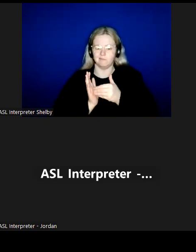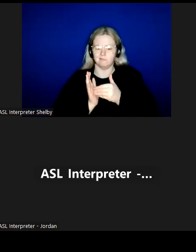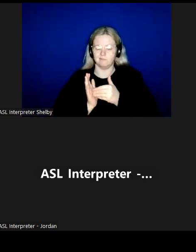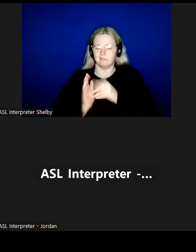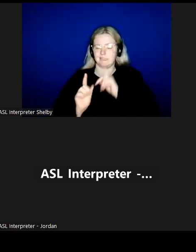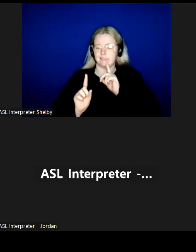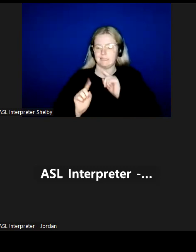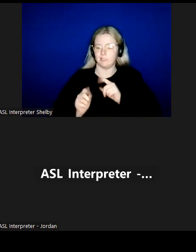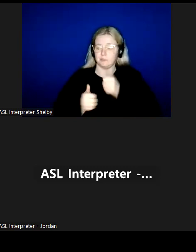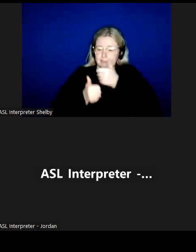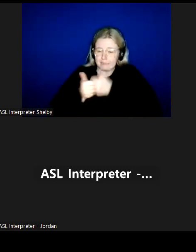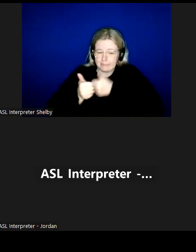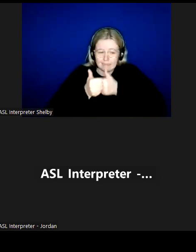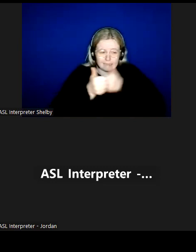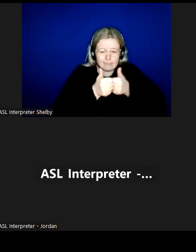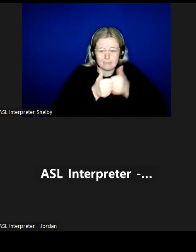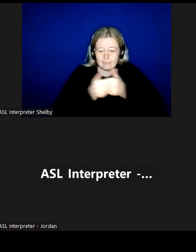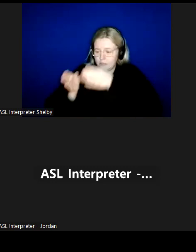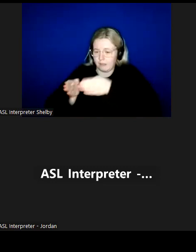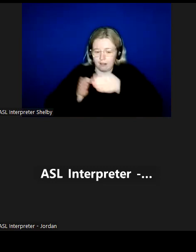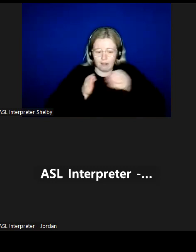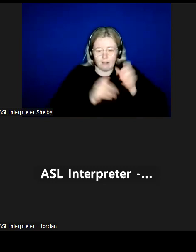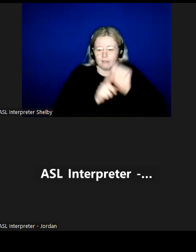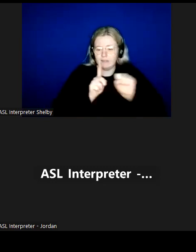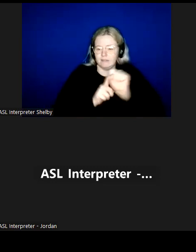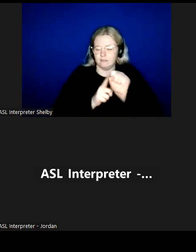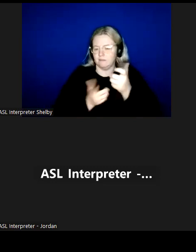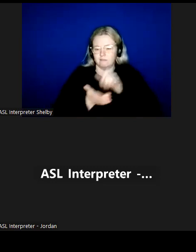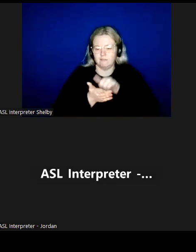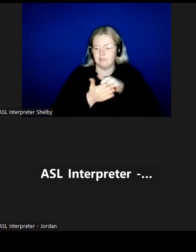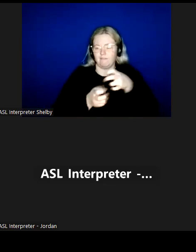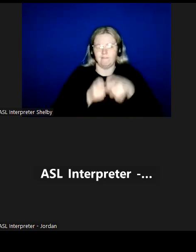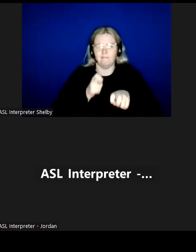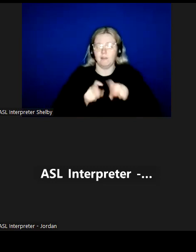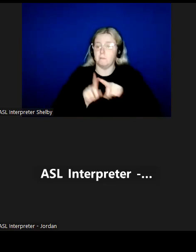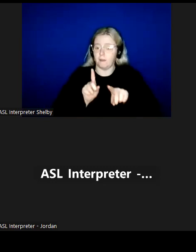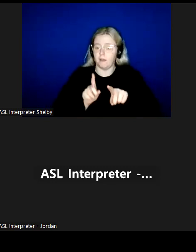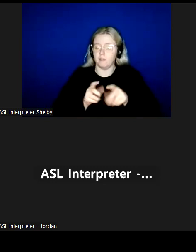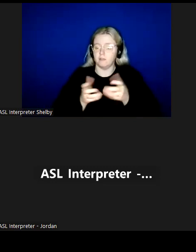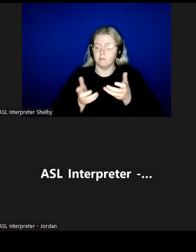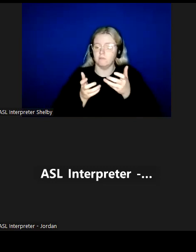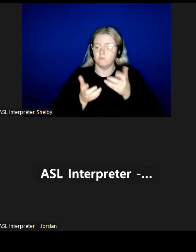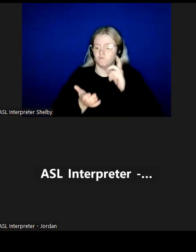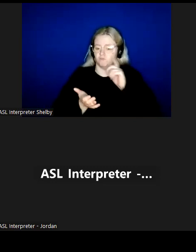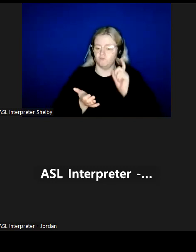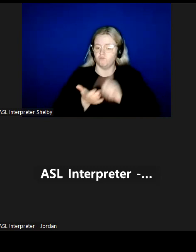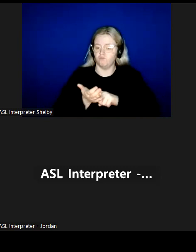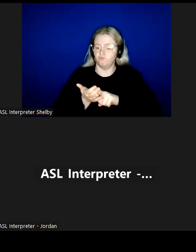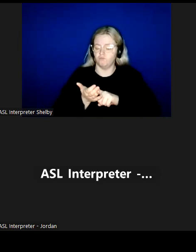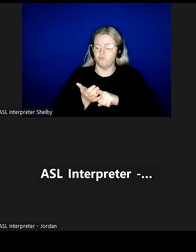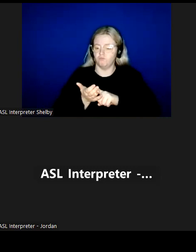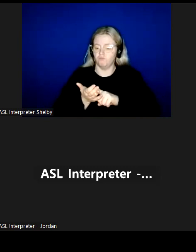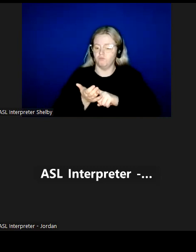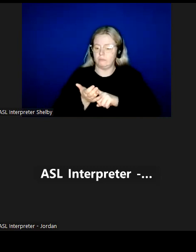own unique situation here on the call, but we do want to recognize that there